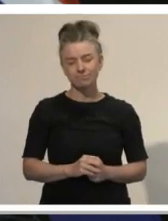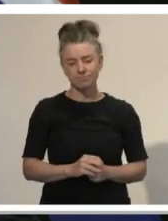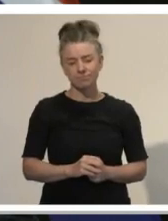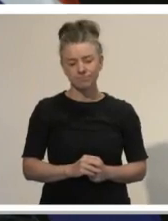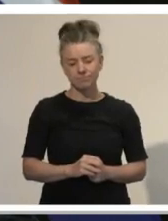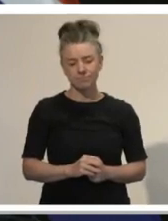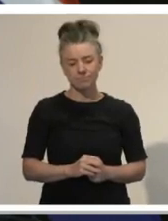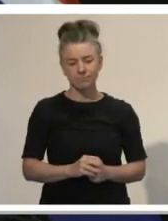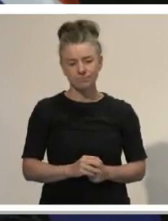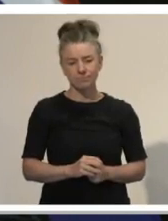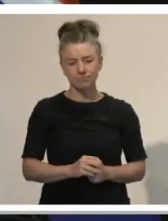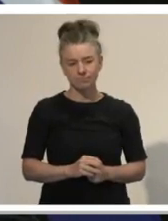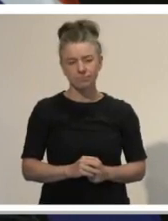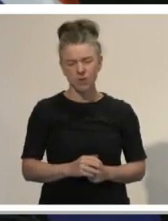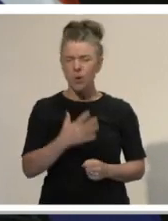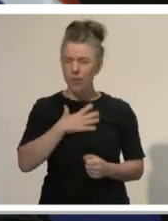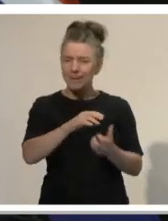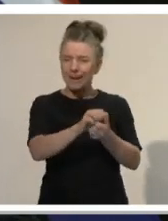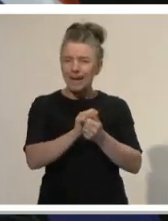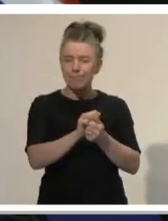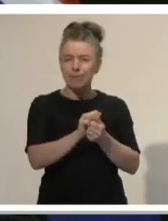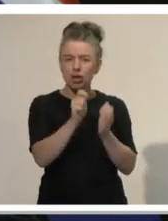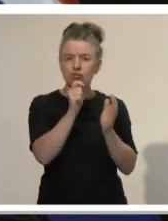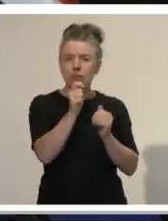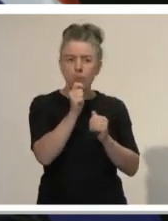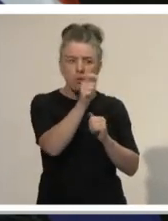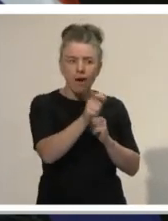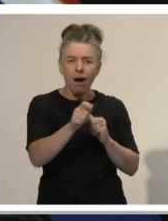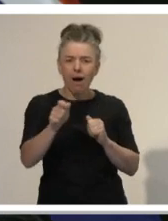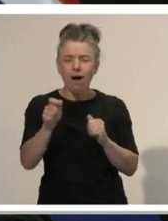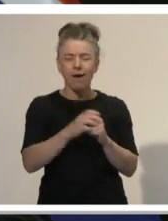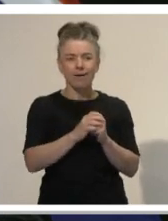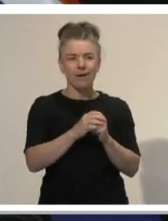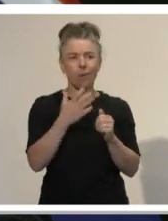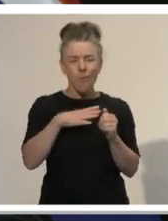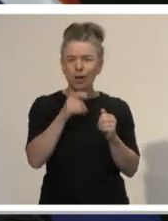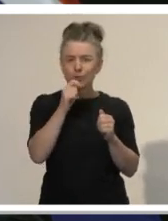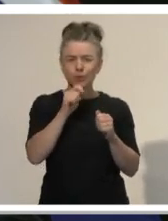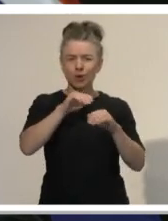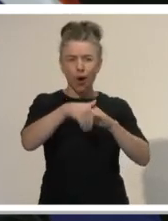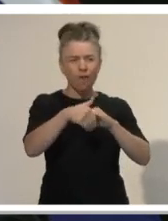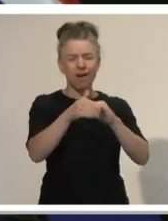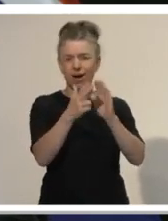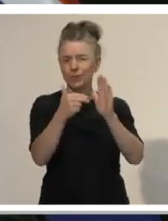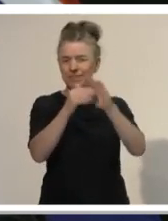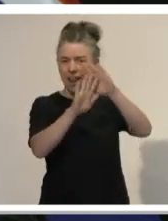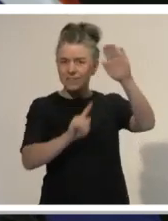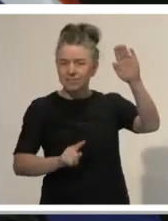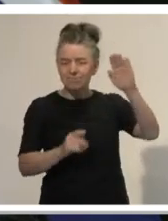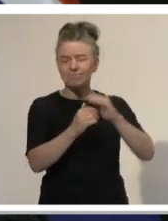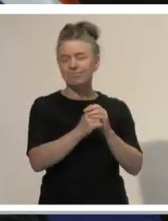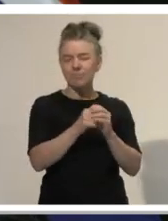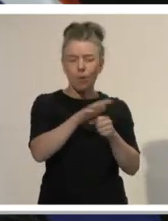will provide further support to retain journalists, regional and national news and current affairs coverage, including local news, maintain